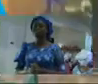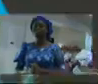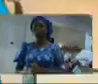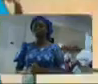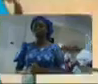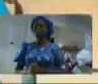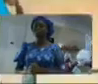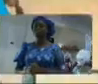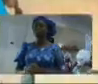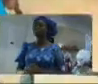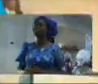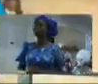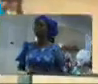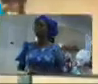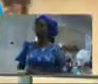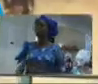to follow the Holy Ghost service.